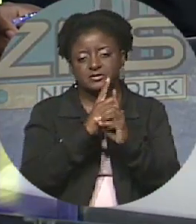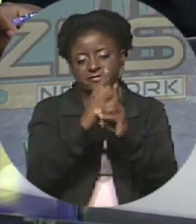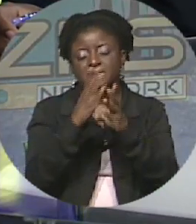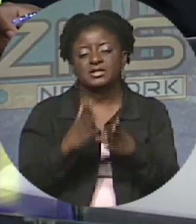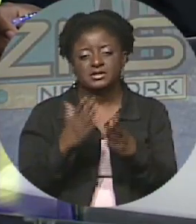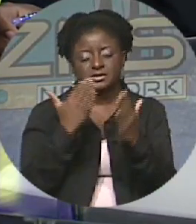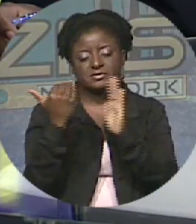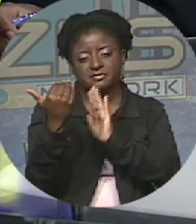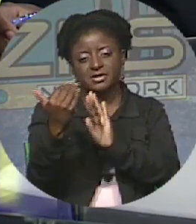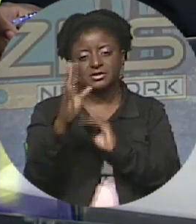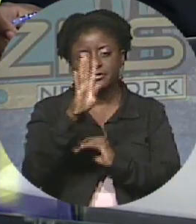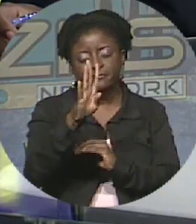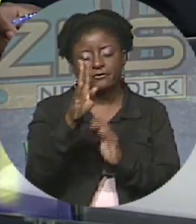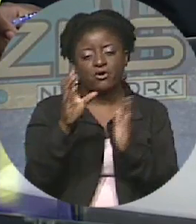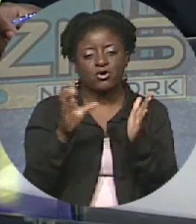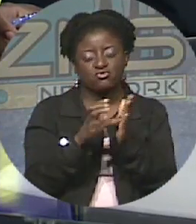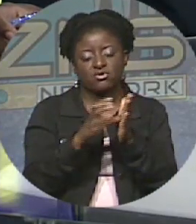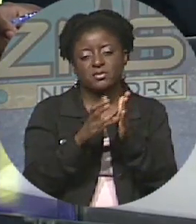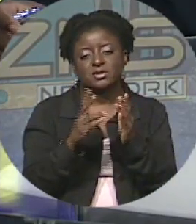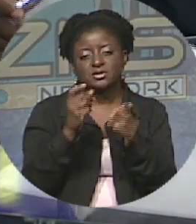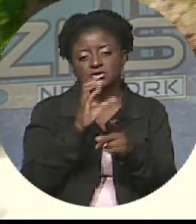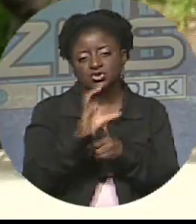are facing four criminal charges.